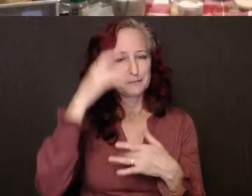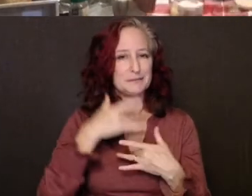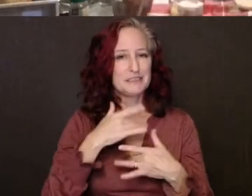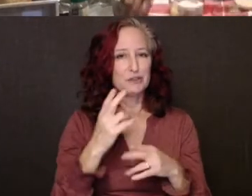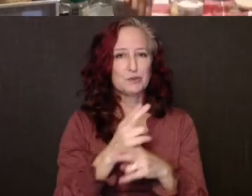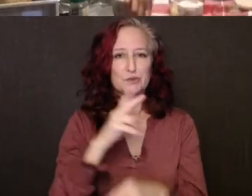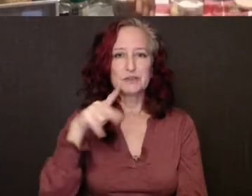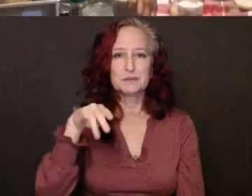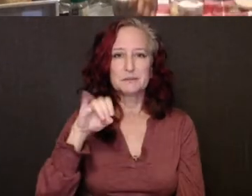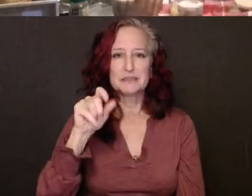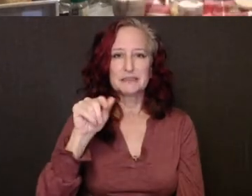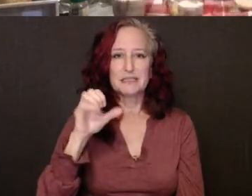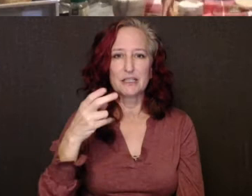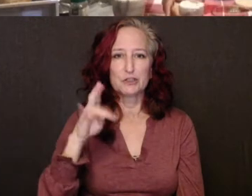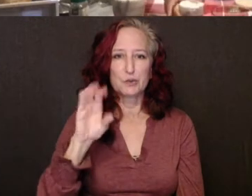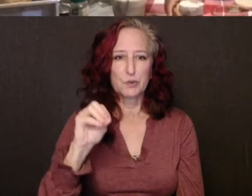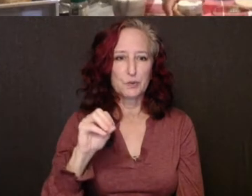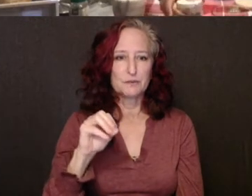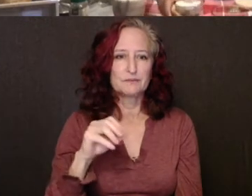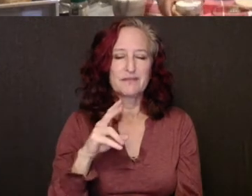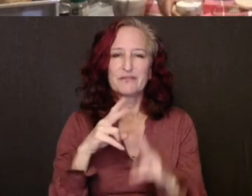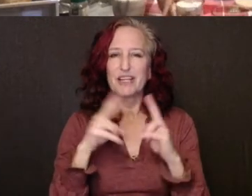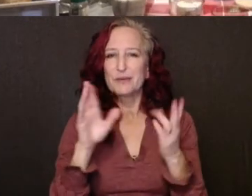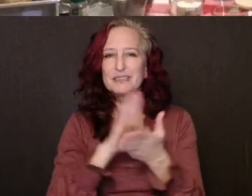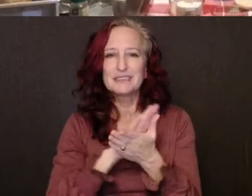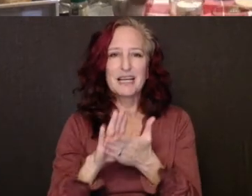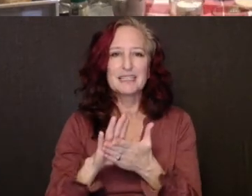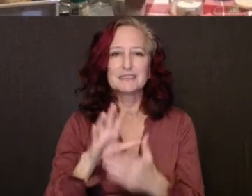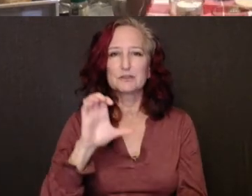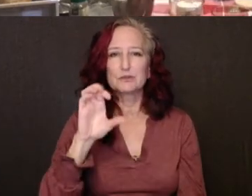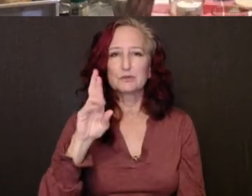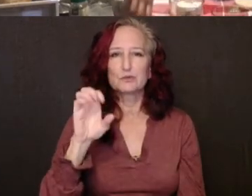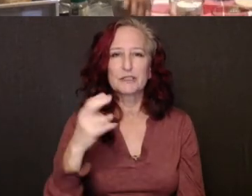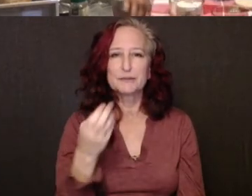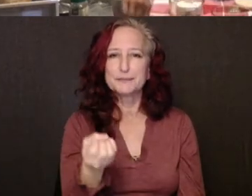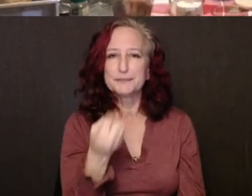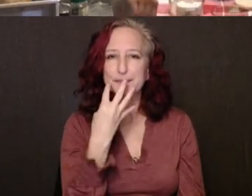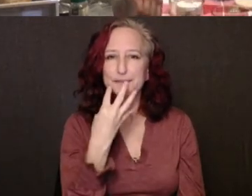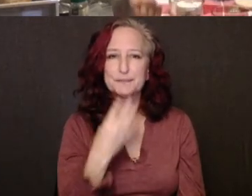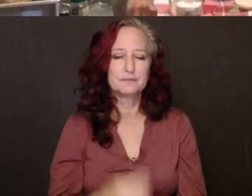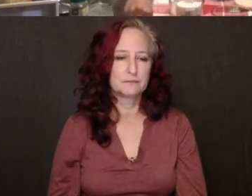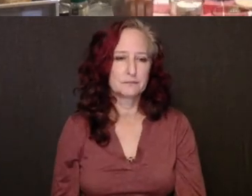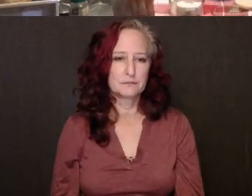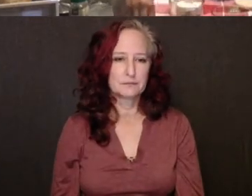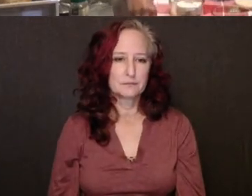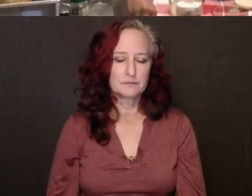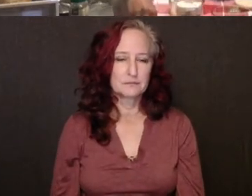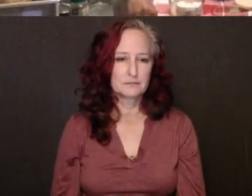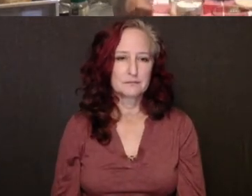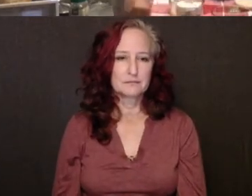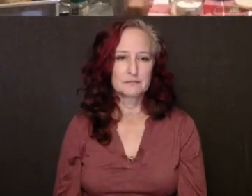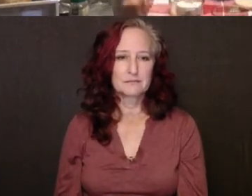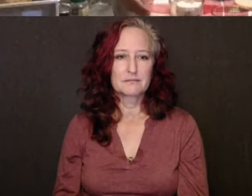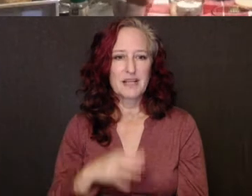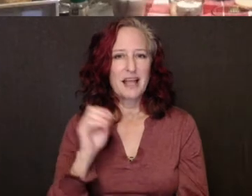color. So yeah, that's the coconut cream layer. On top, I actually add chopped